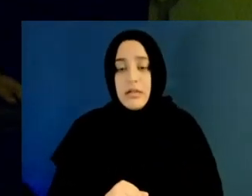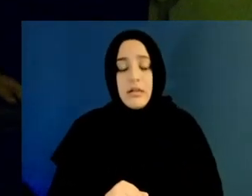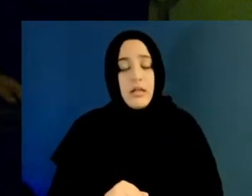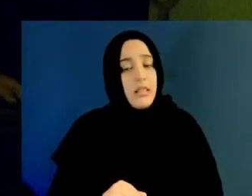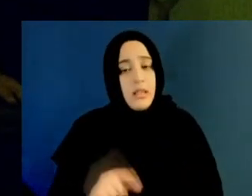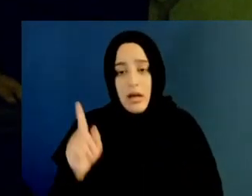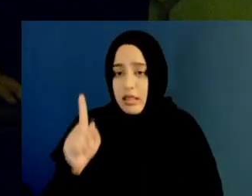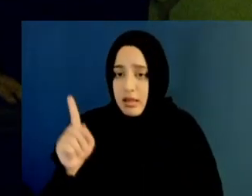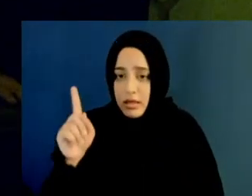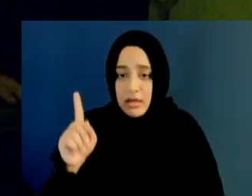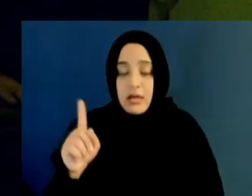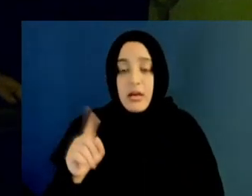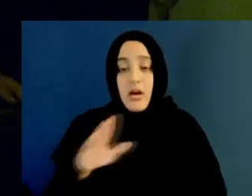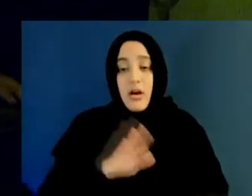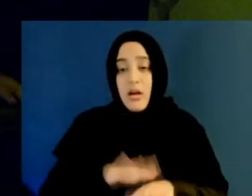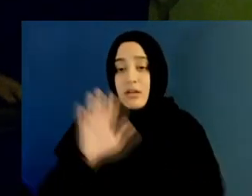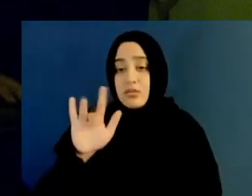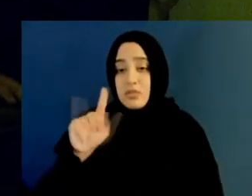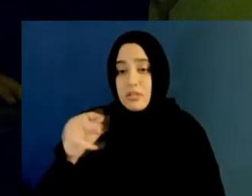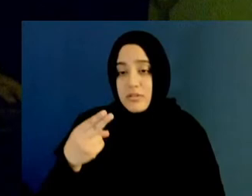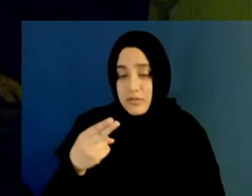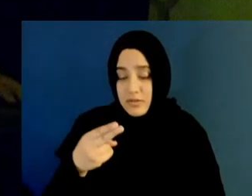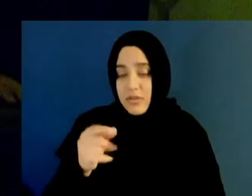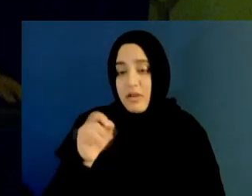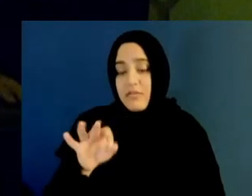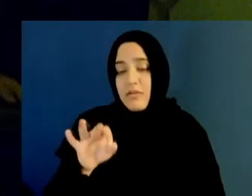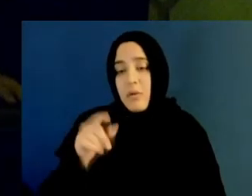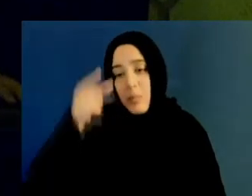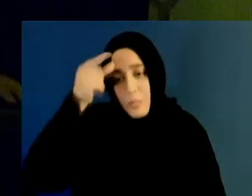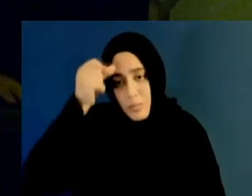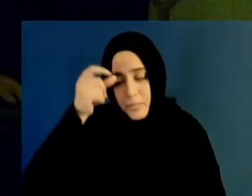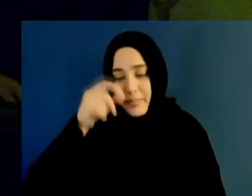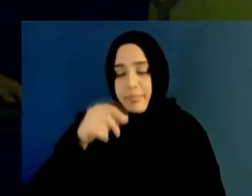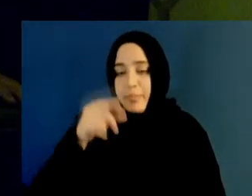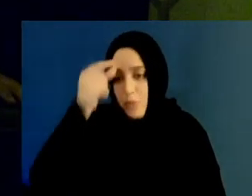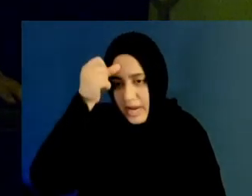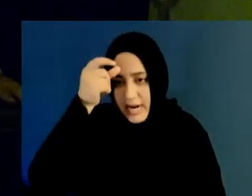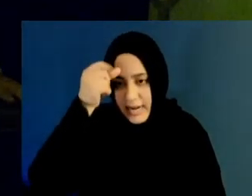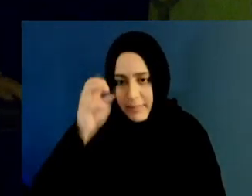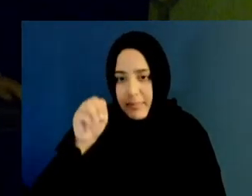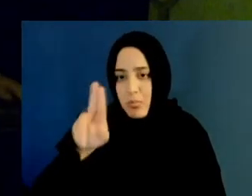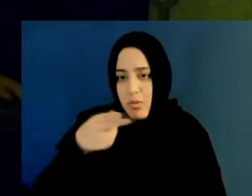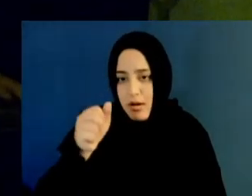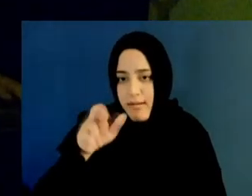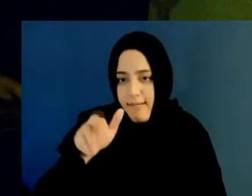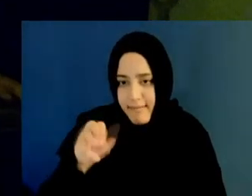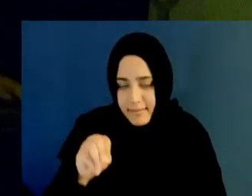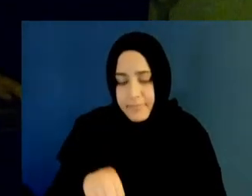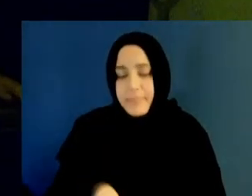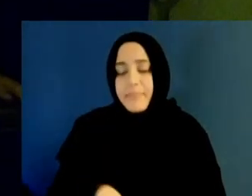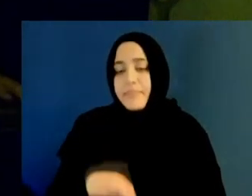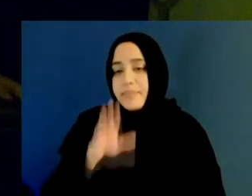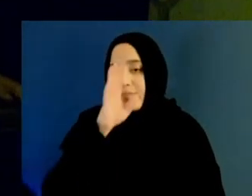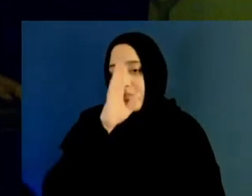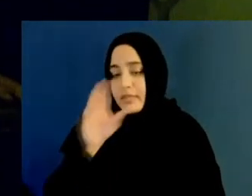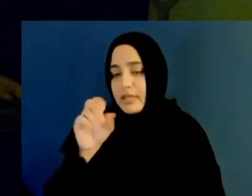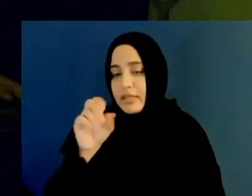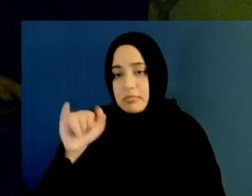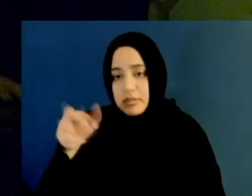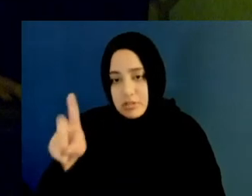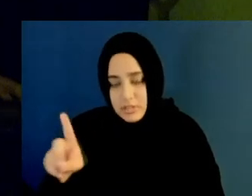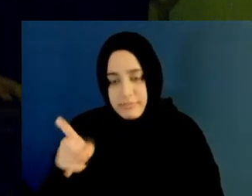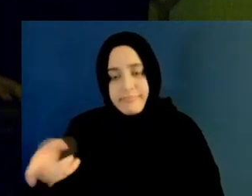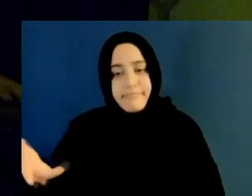Imam Sajjad became Shaheed, the narrations mention that Imam al-Bakir gave him a ghusl and gave him